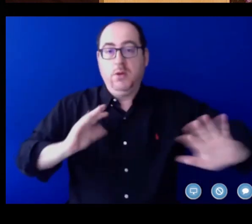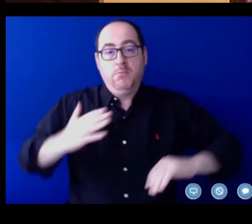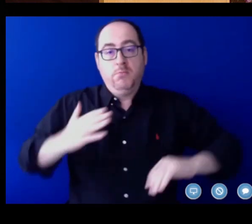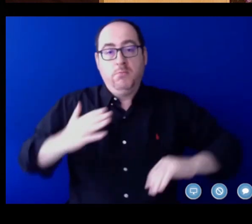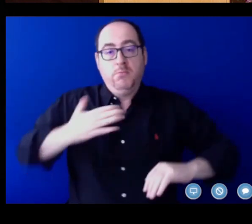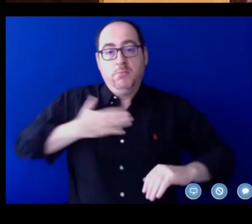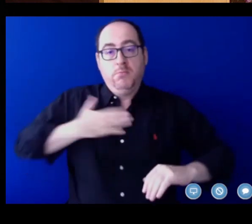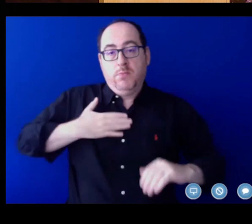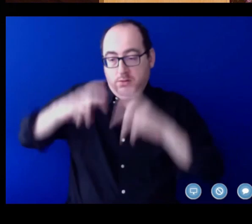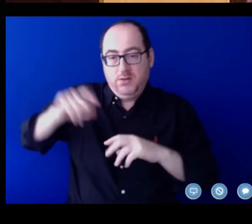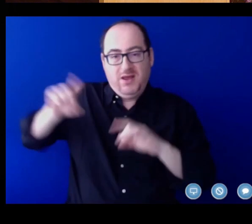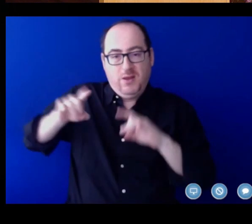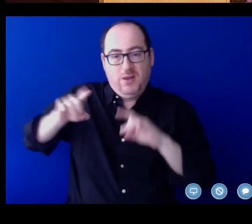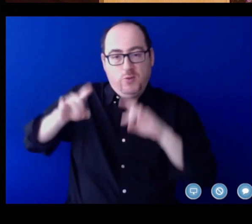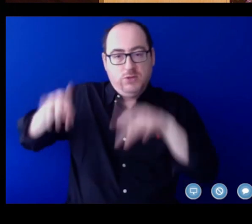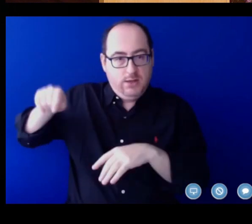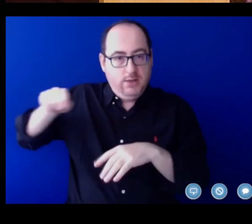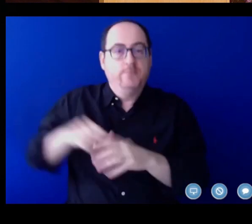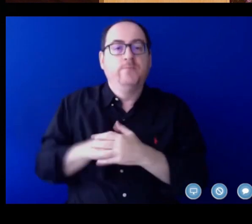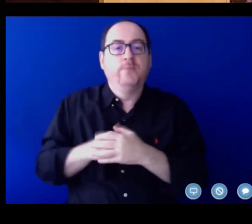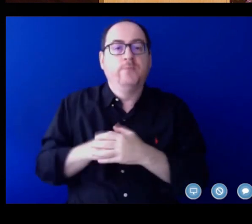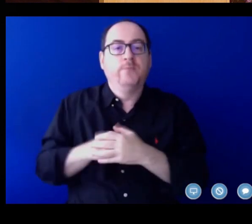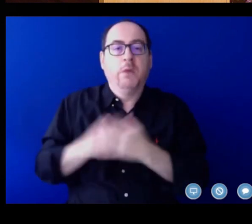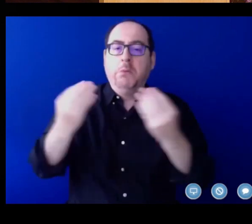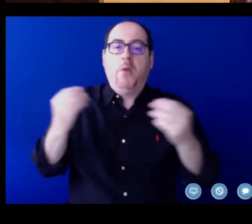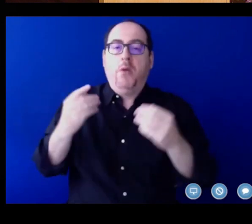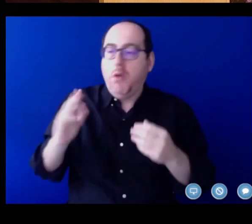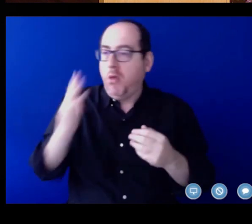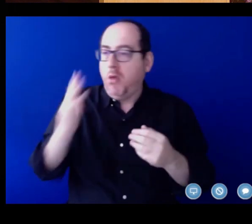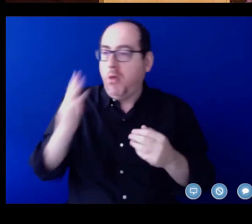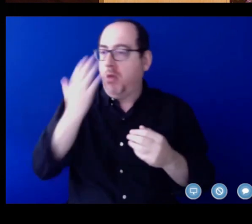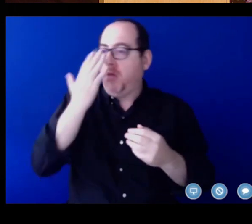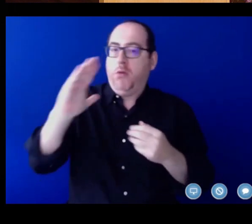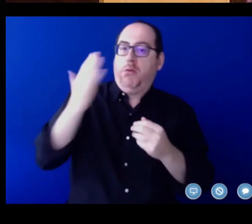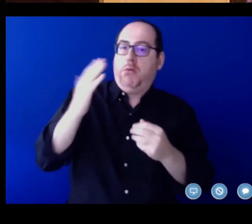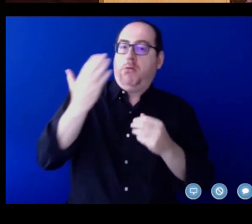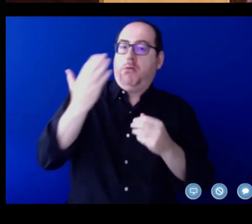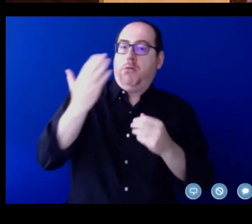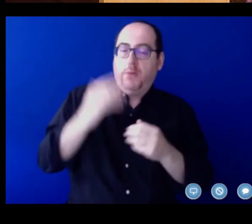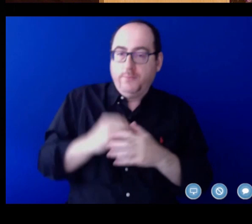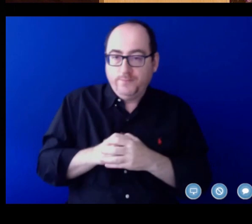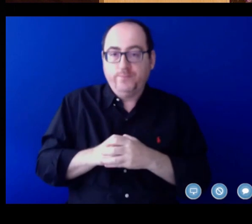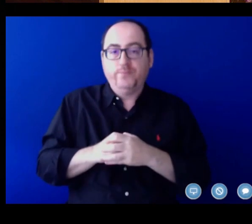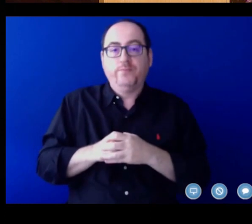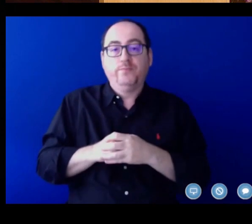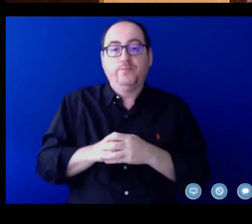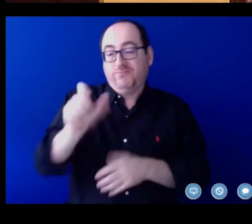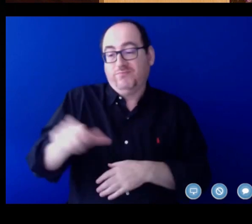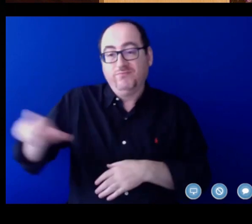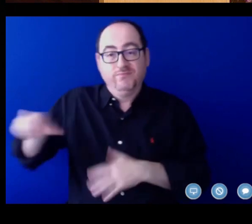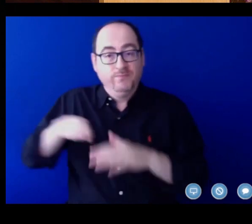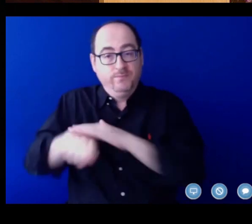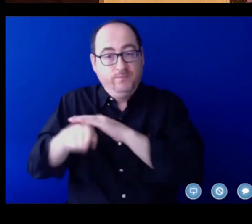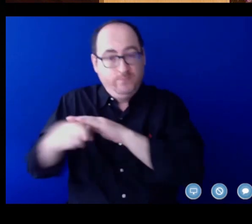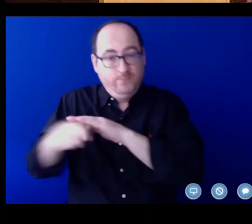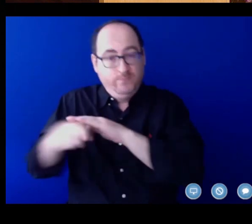rights violations, and forced displacement that includes prolonged insecurity and often protracted periods in transit countries, with